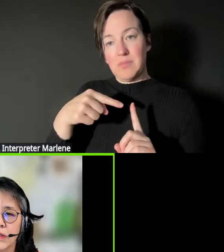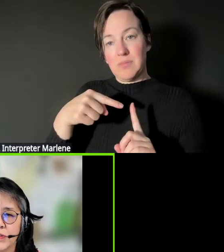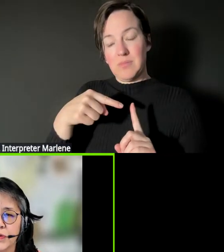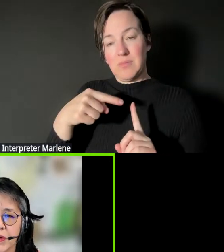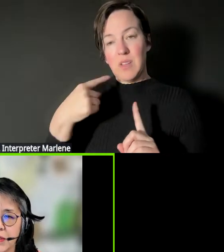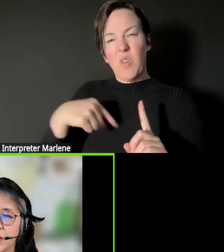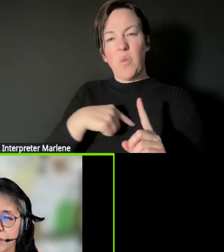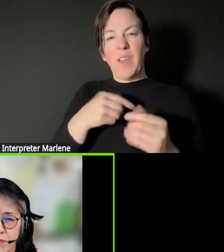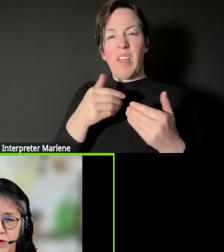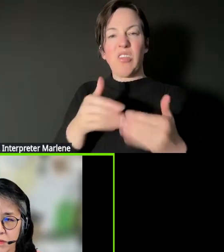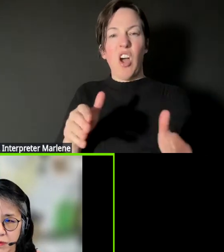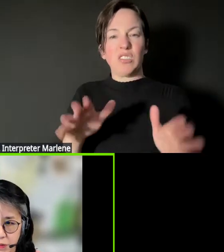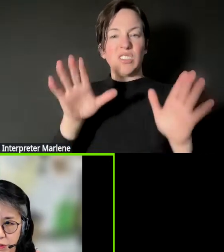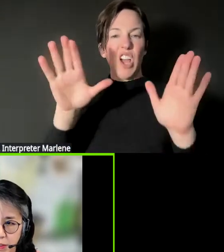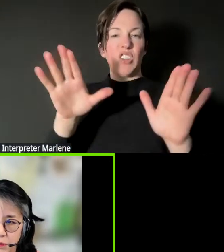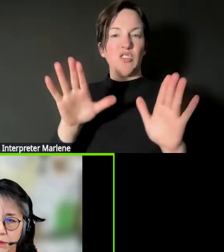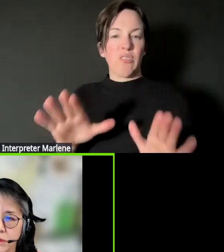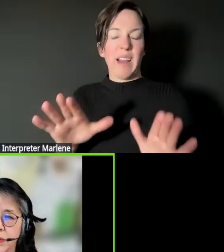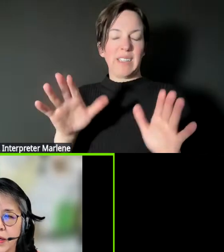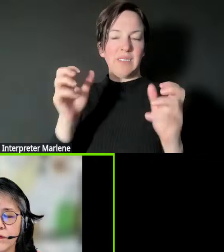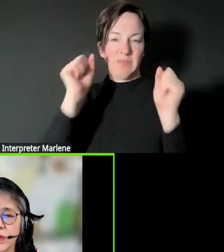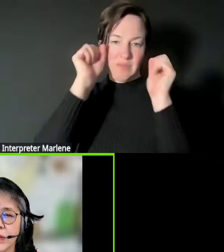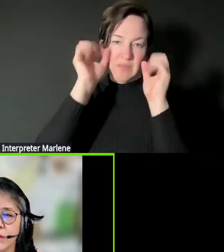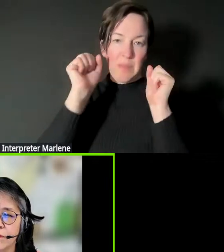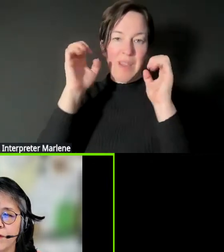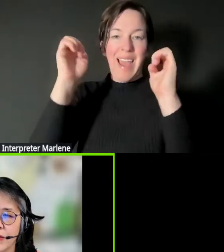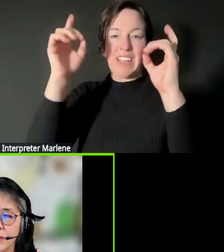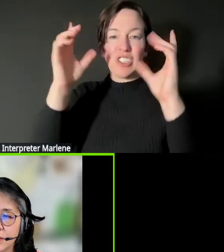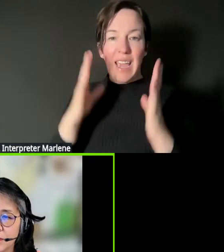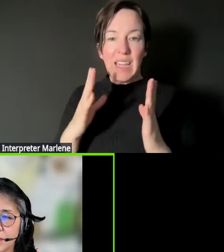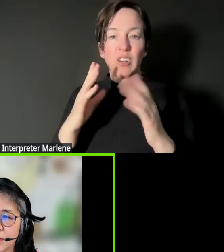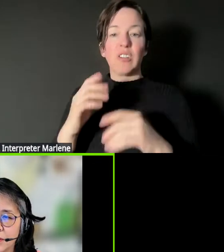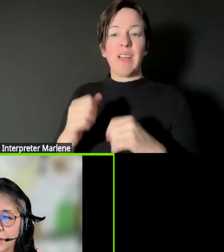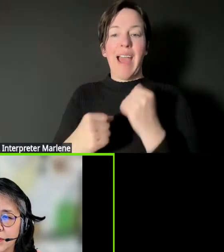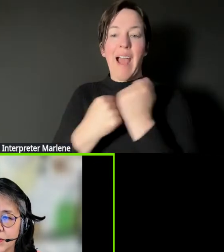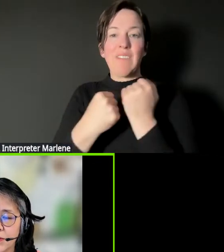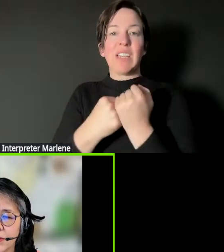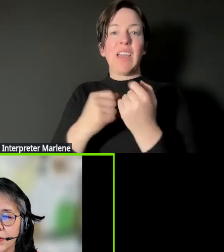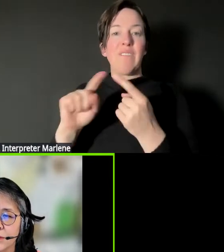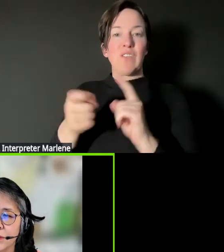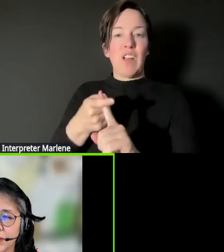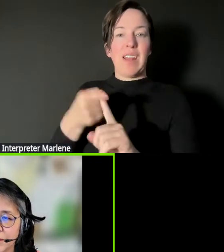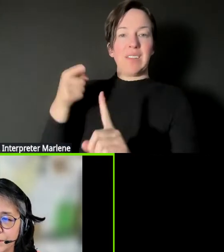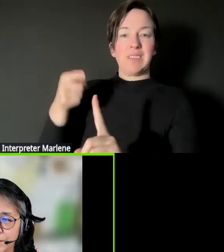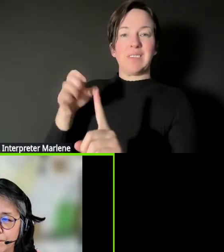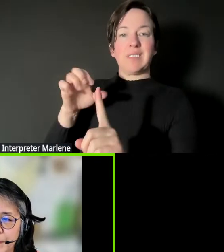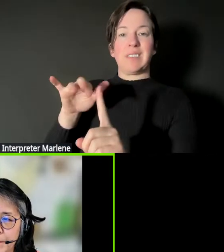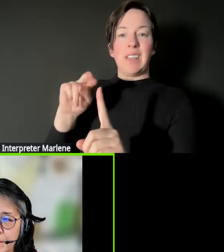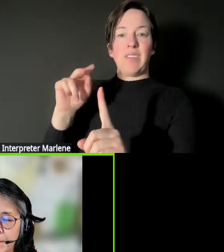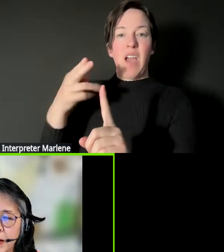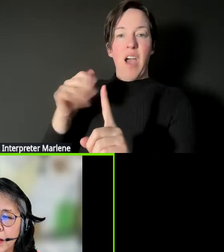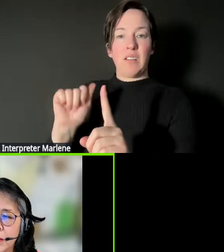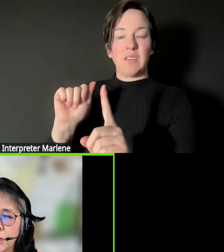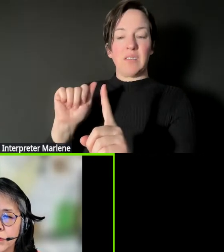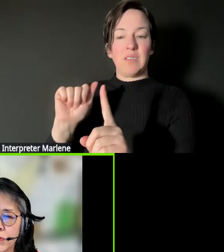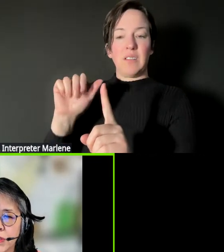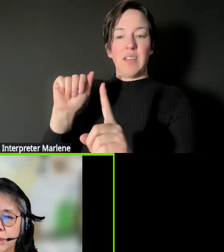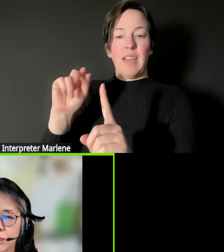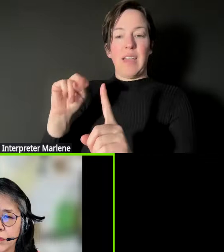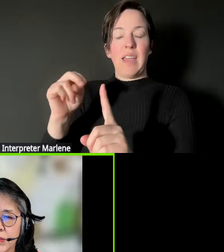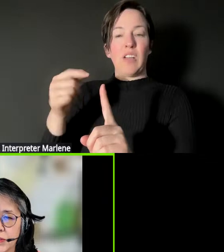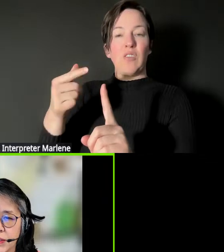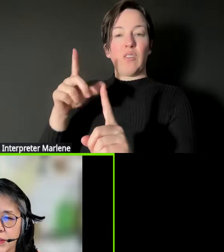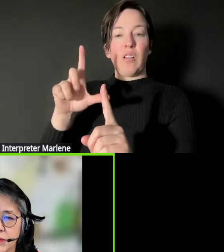we lost a great and remarkable educator, advocate, and friend, Cynthia Ingleton. Tuesday,